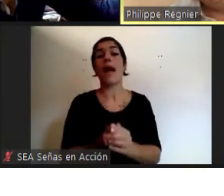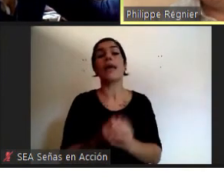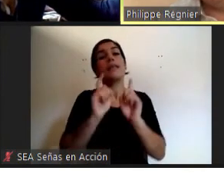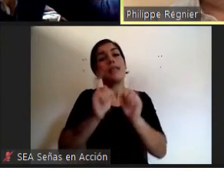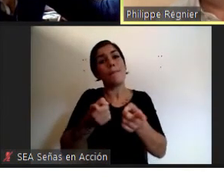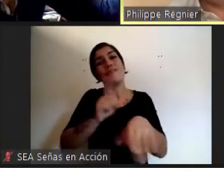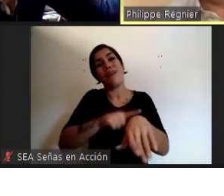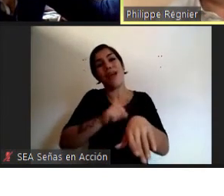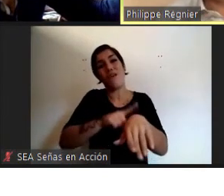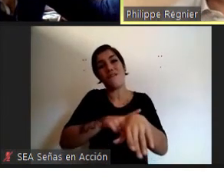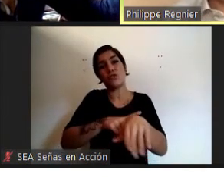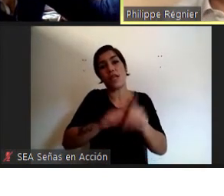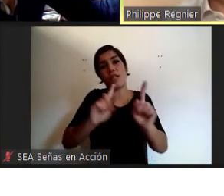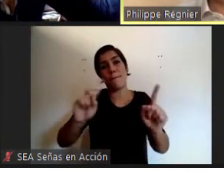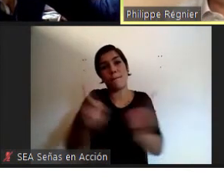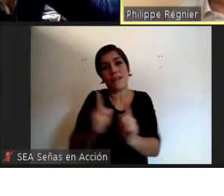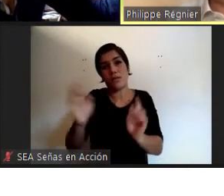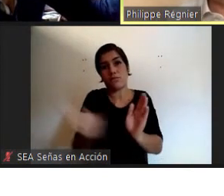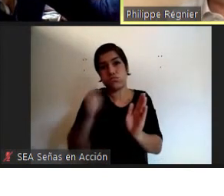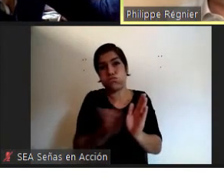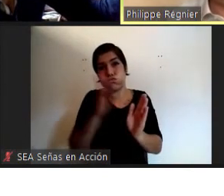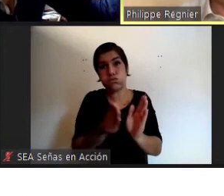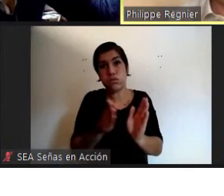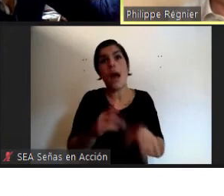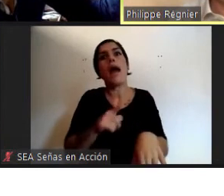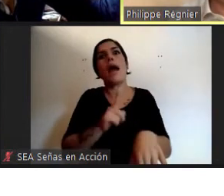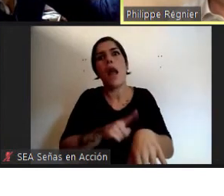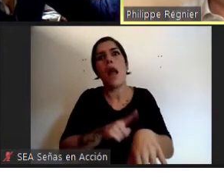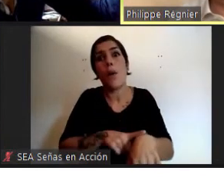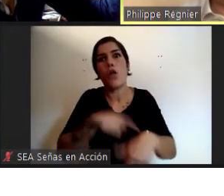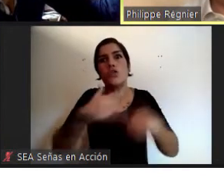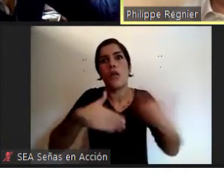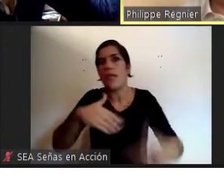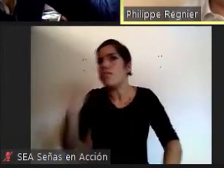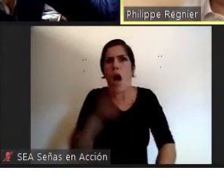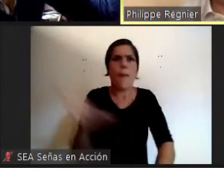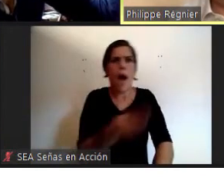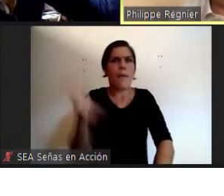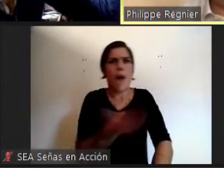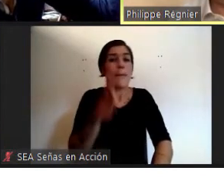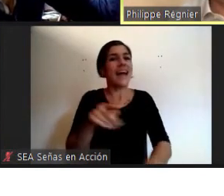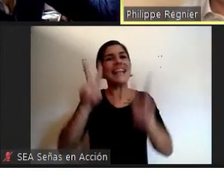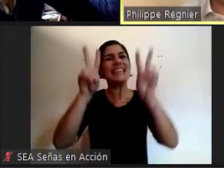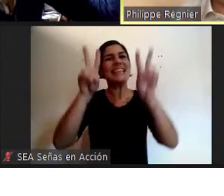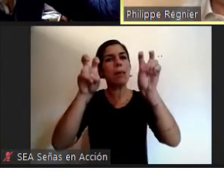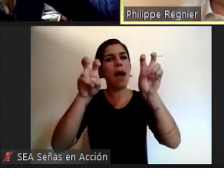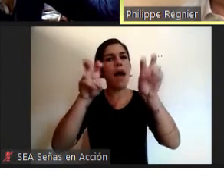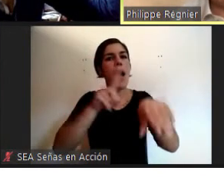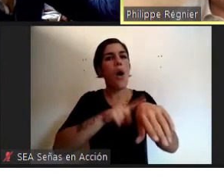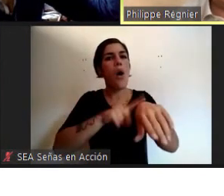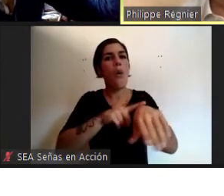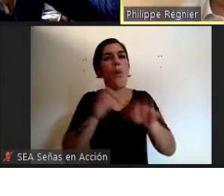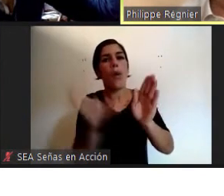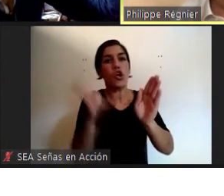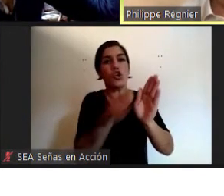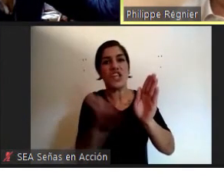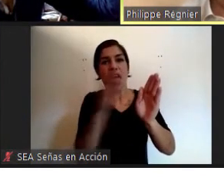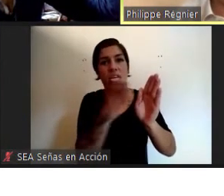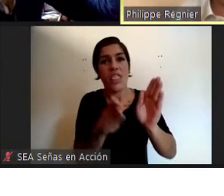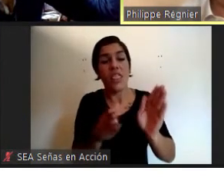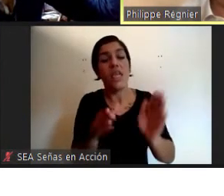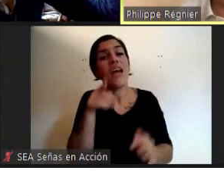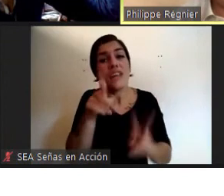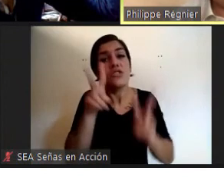the trend setter. So slowing down speed, this being a concept of modernity. So